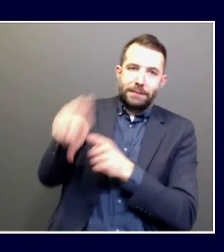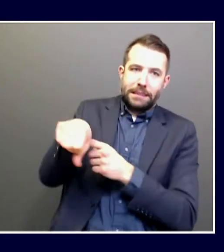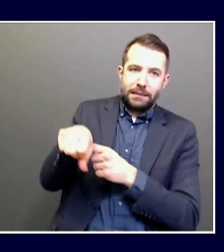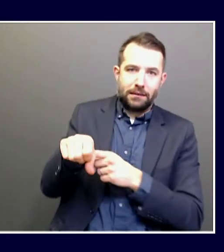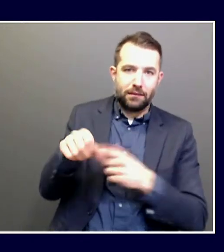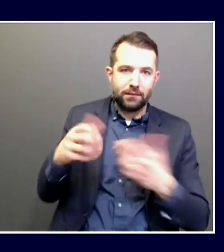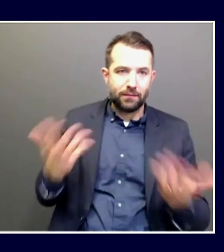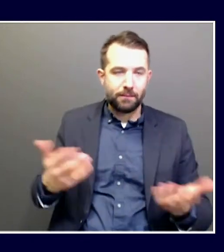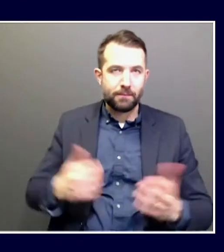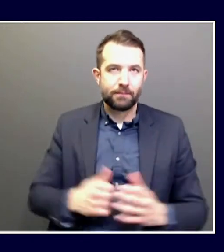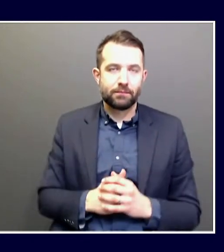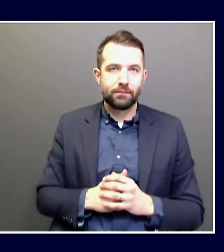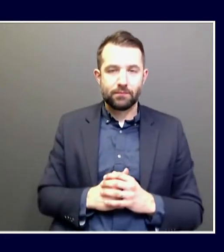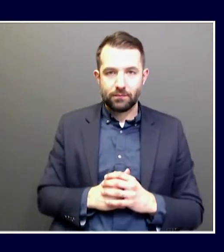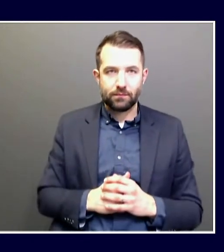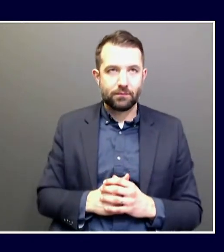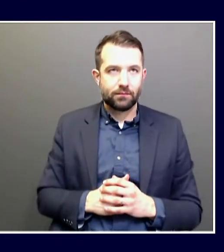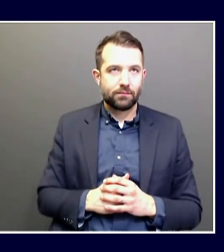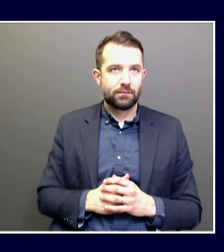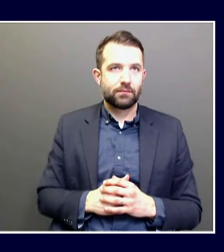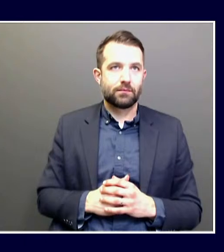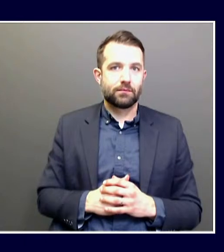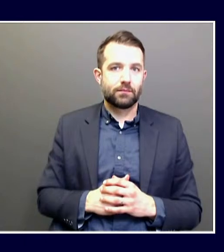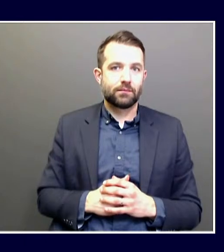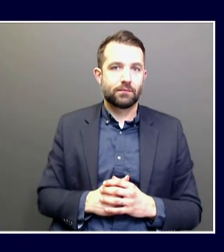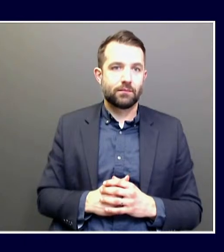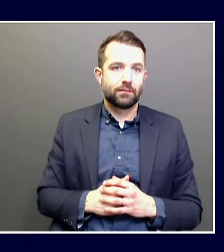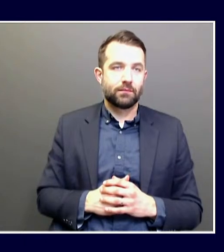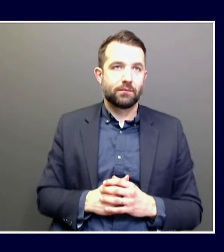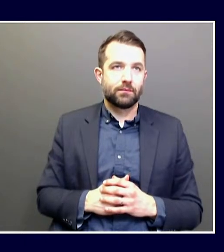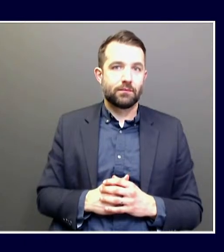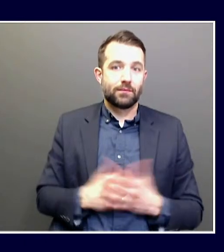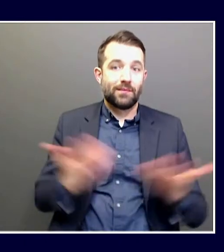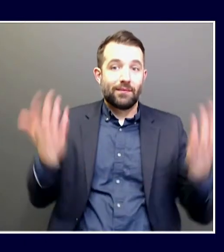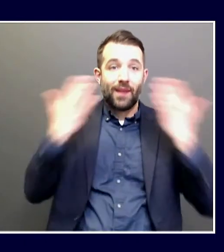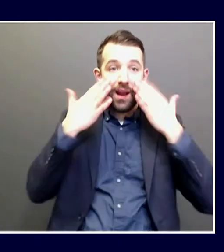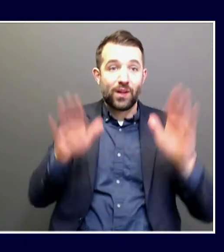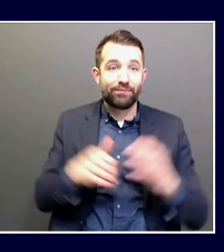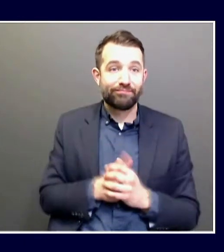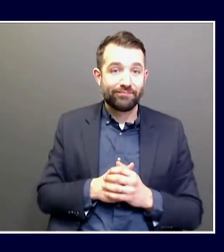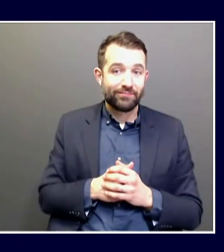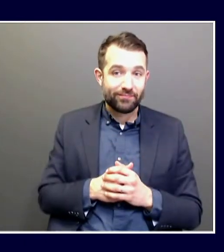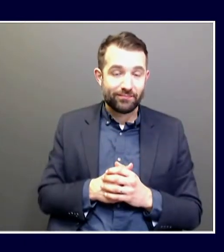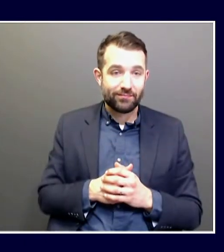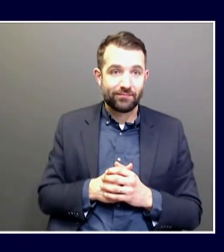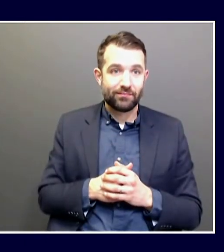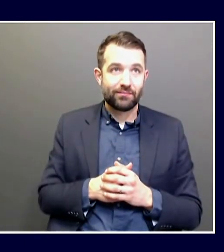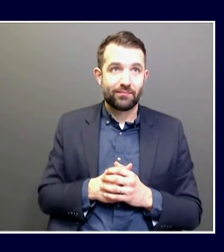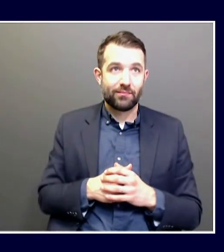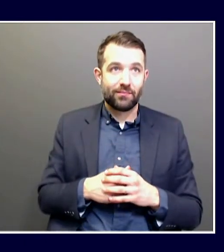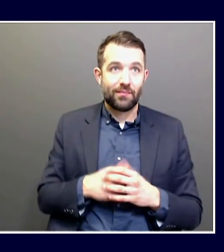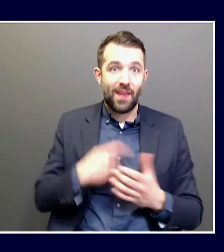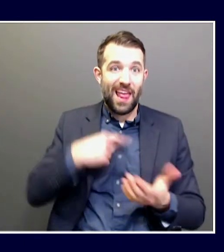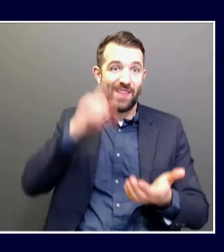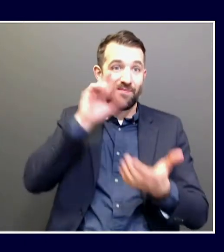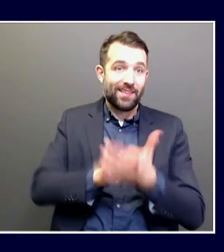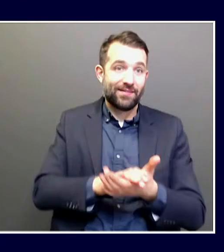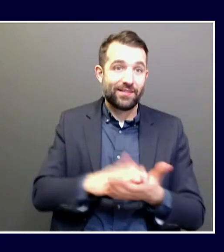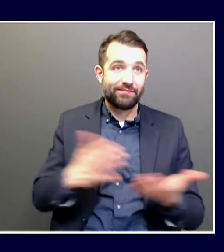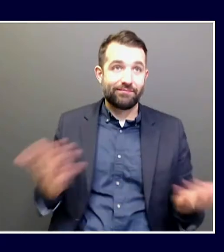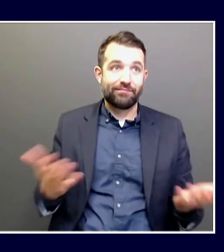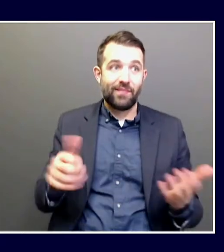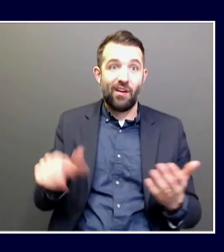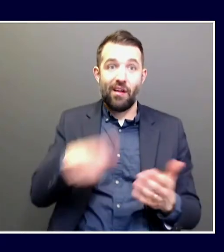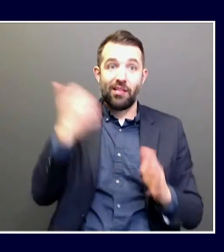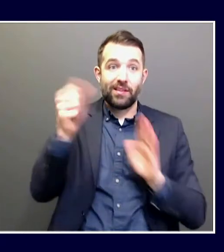this is where we're comparing to a counterfactual that we don't know. I mean, I do believe, looking at what's happened in different states, that